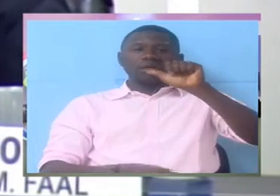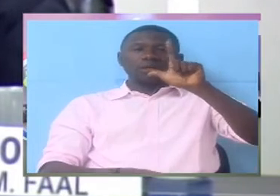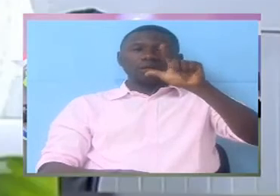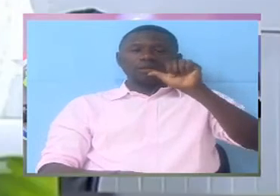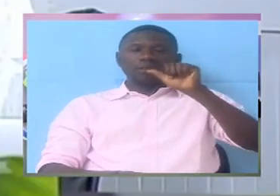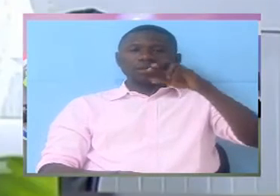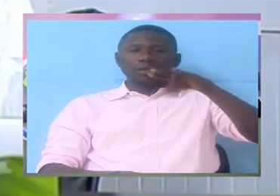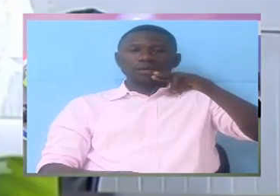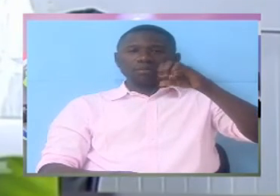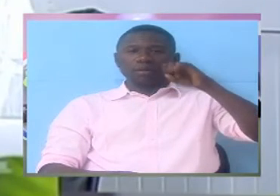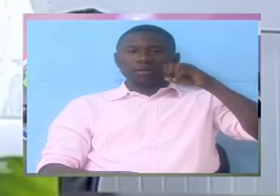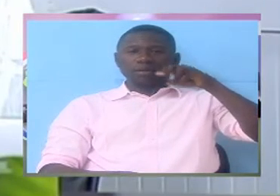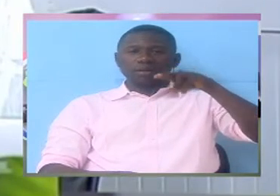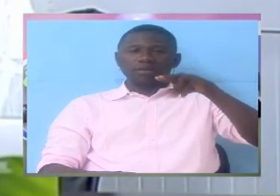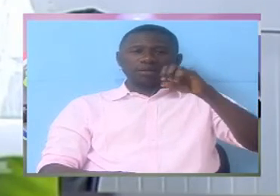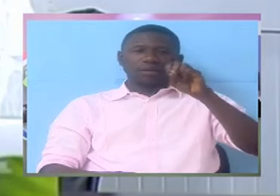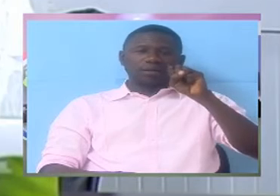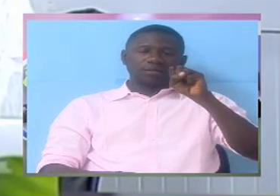Dr. Alamins.